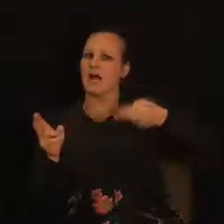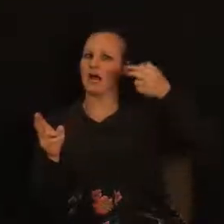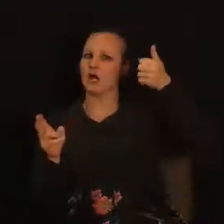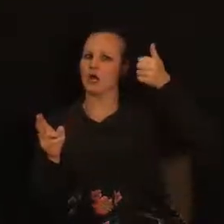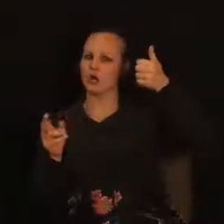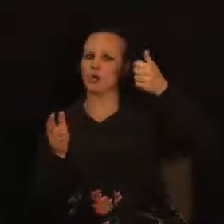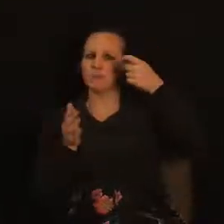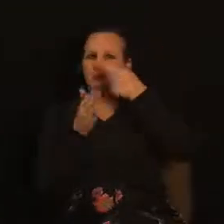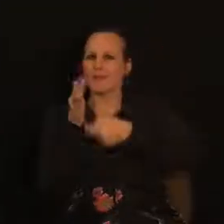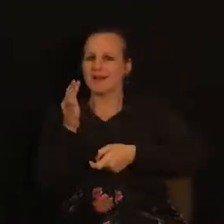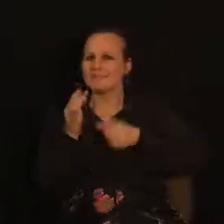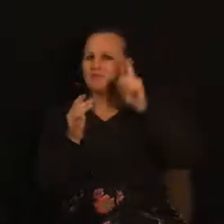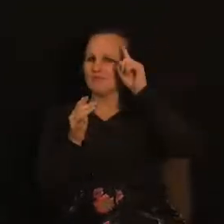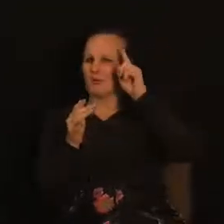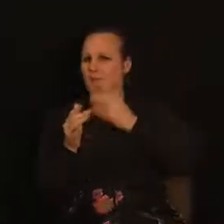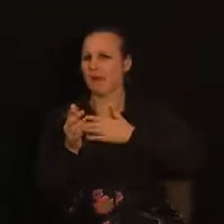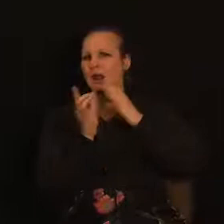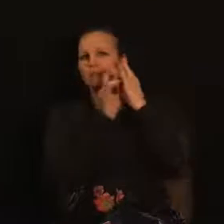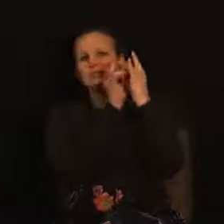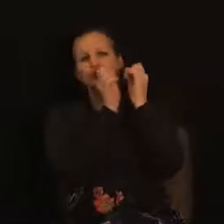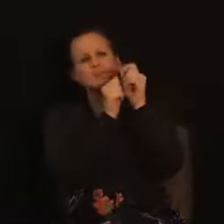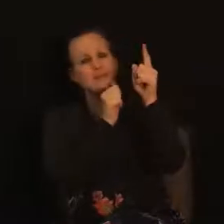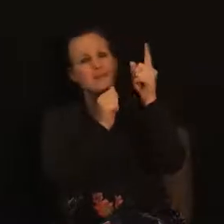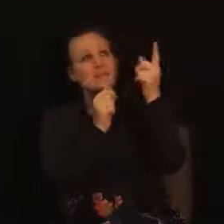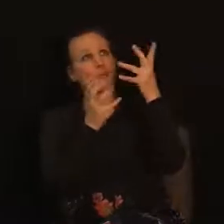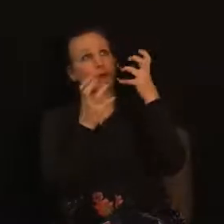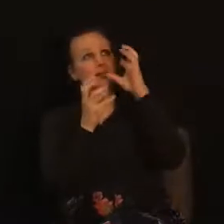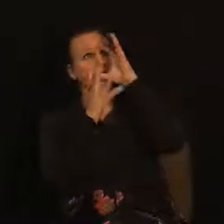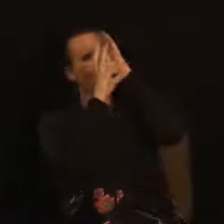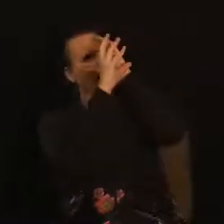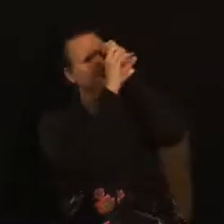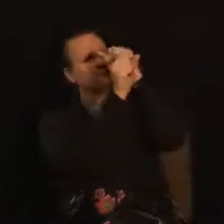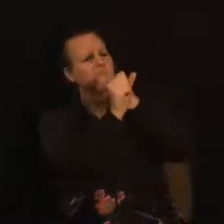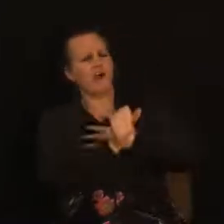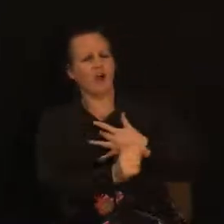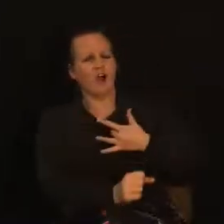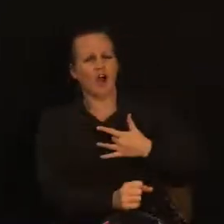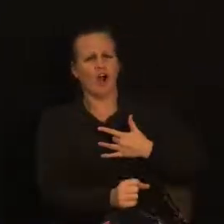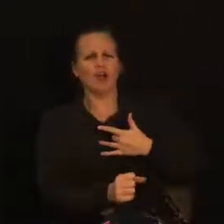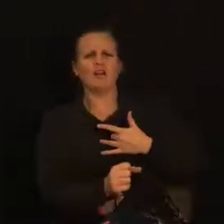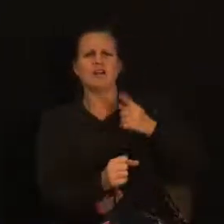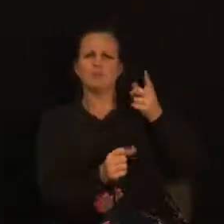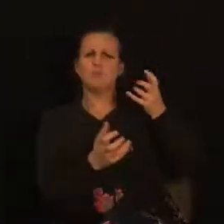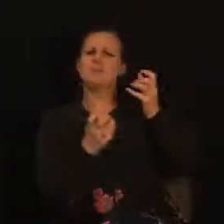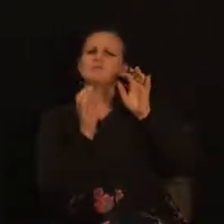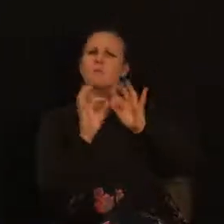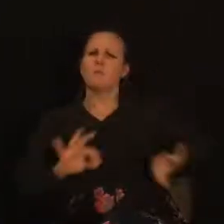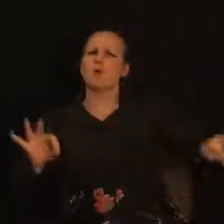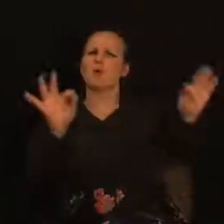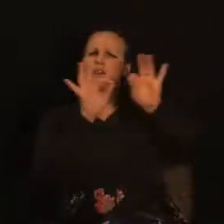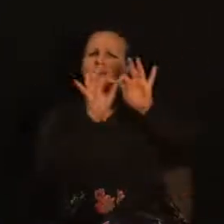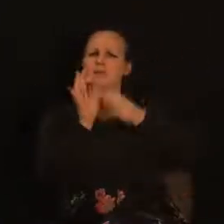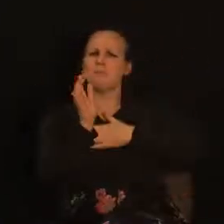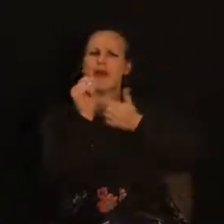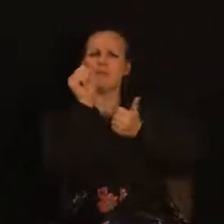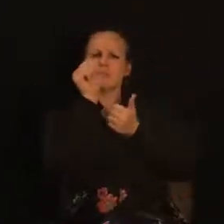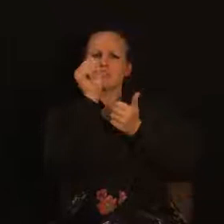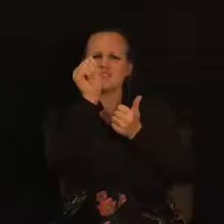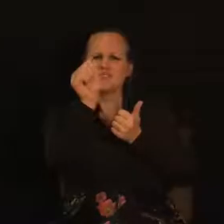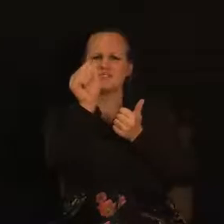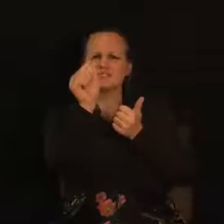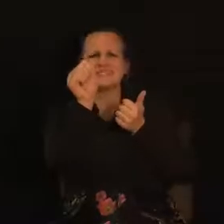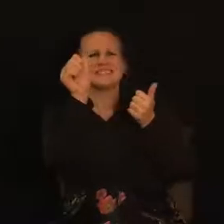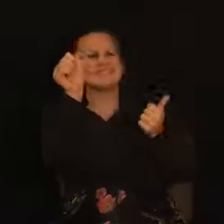he actually wants to captivate my heart and he wants to be worthy of the pursuit of his heart. Like he wants me to seek